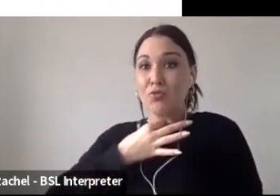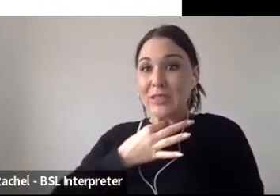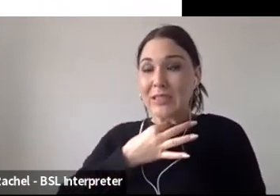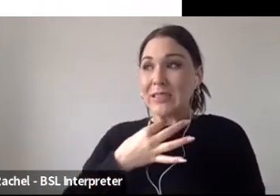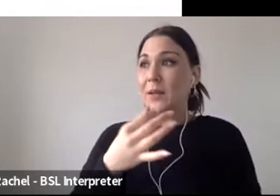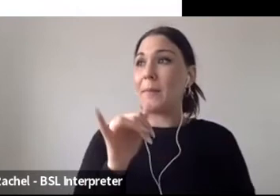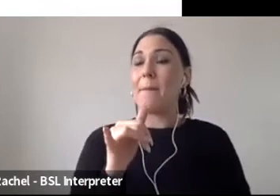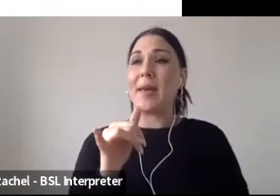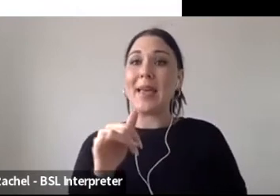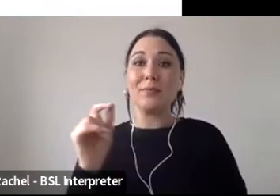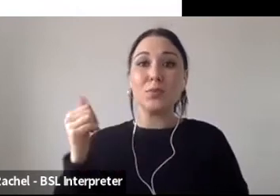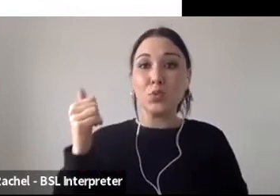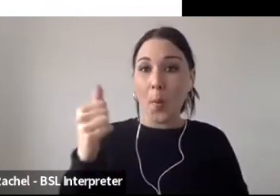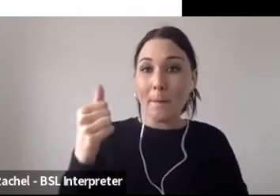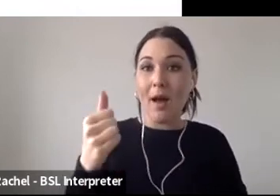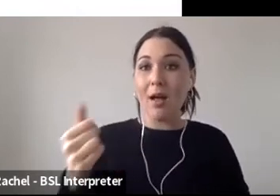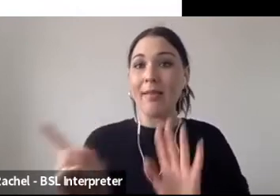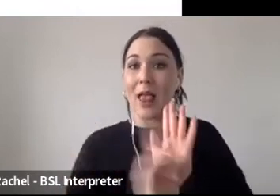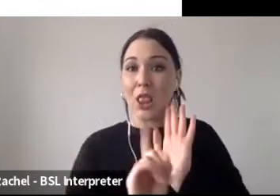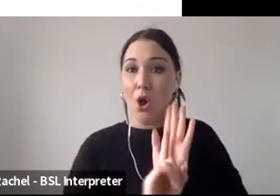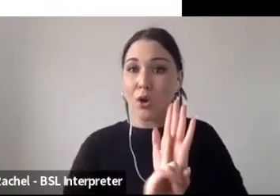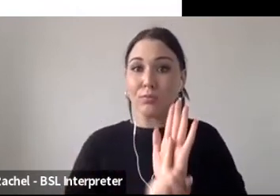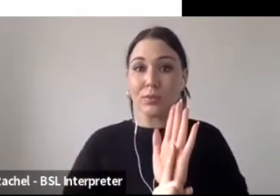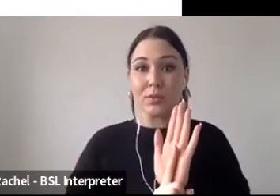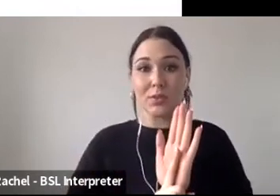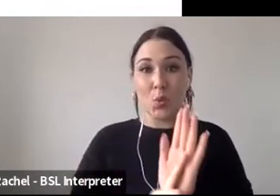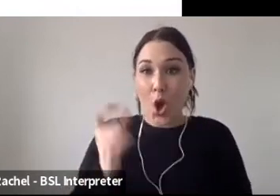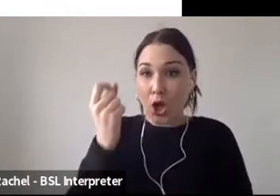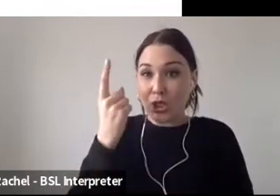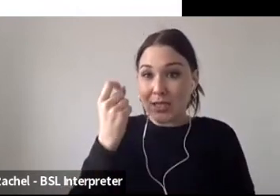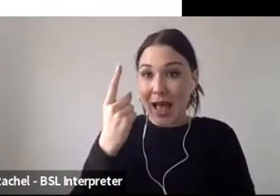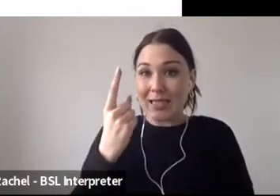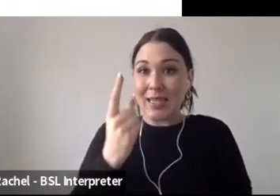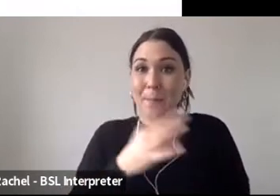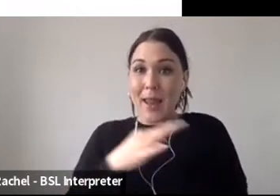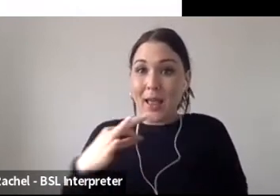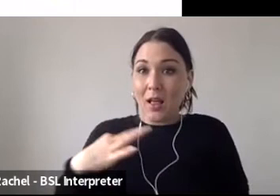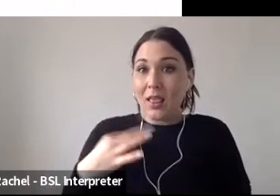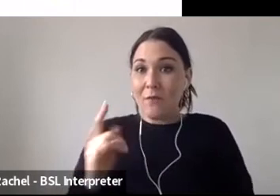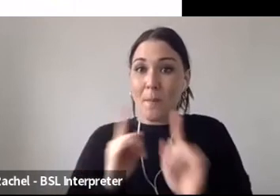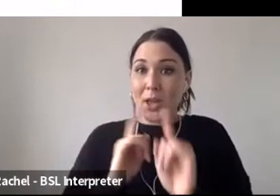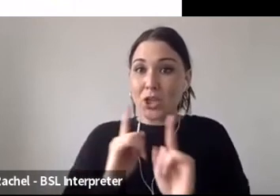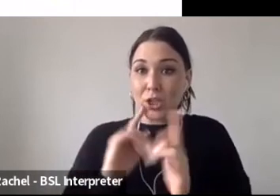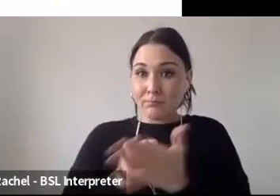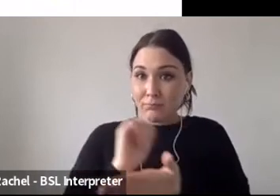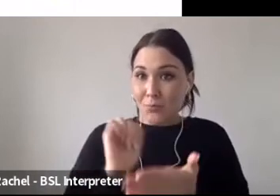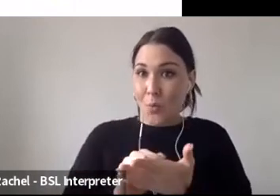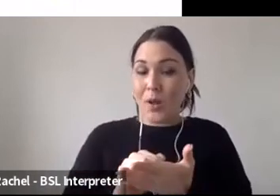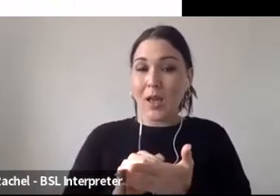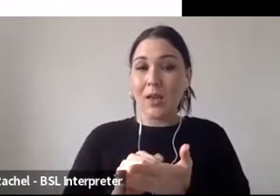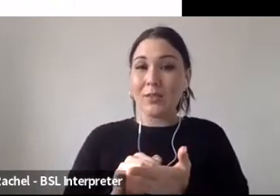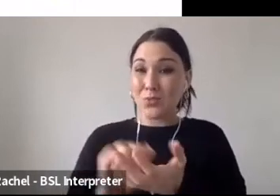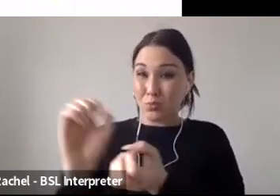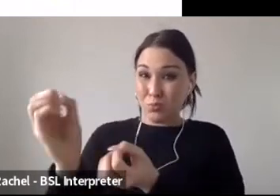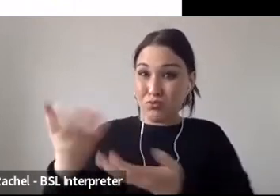doorbell or alarms, or maybe understanding medical information correctly. So can you